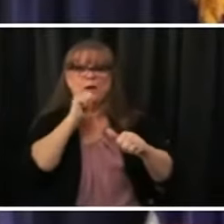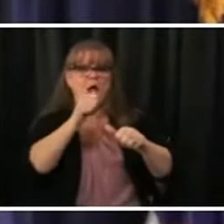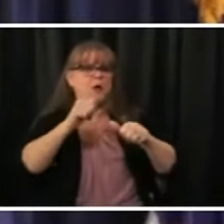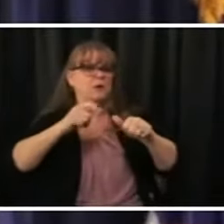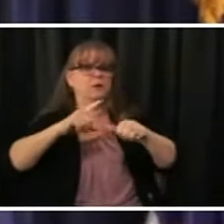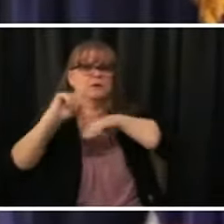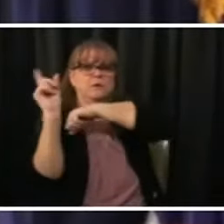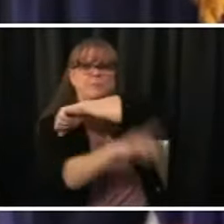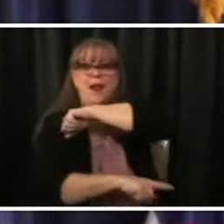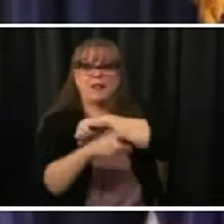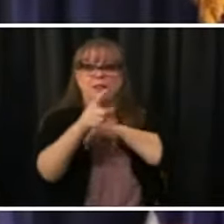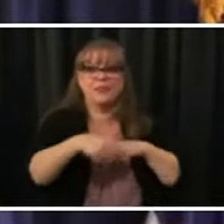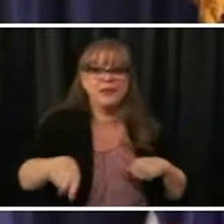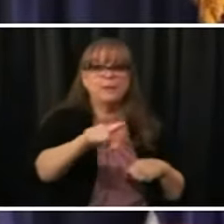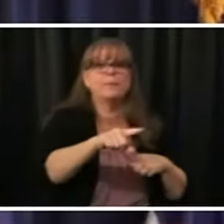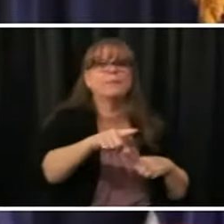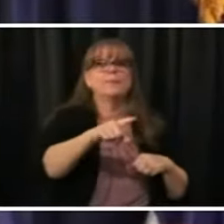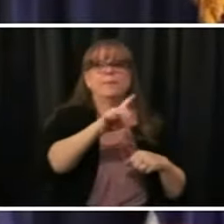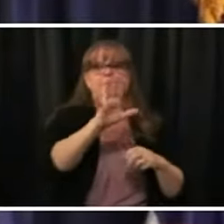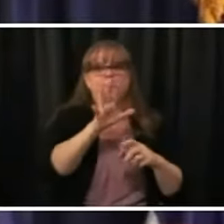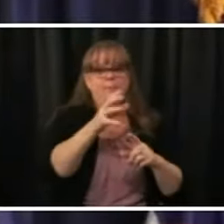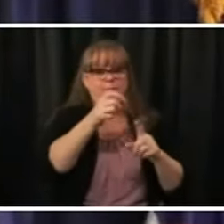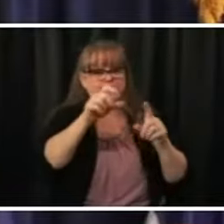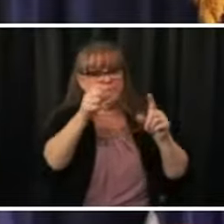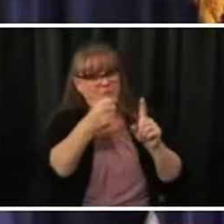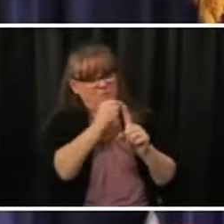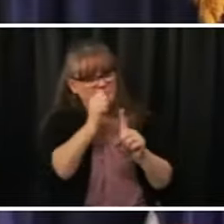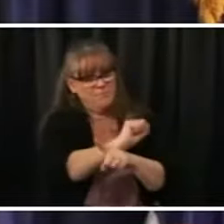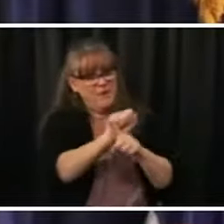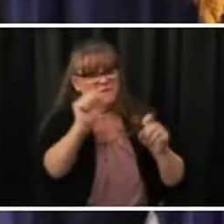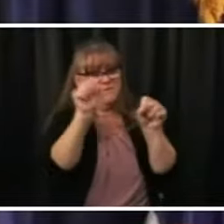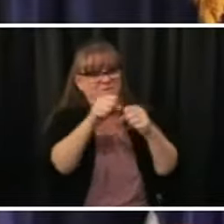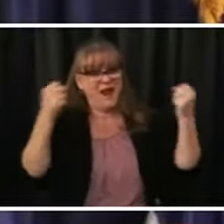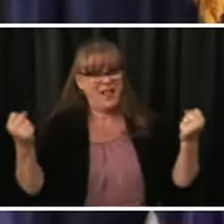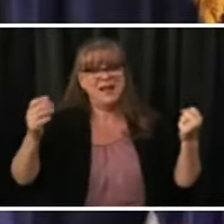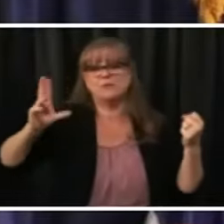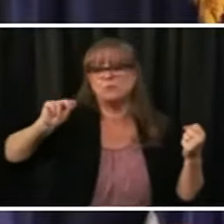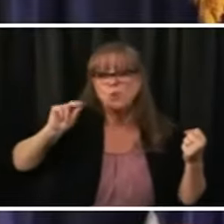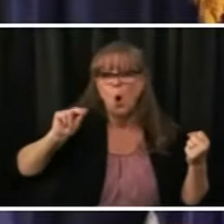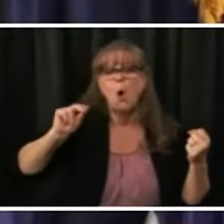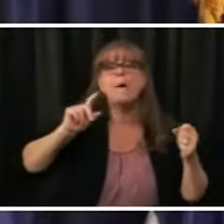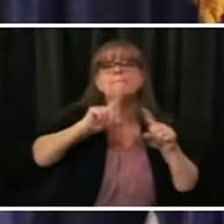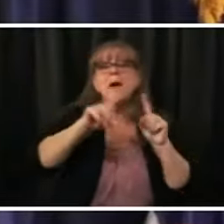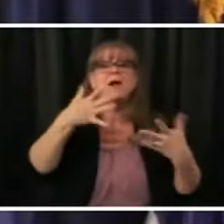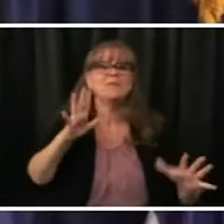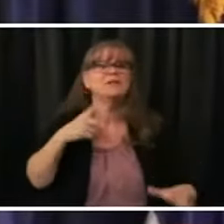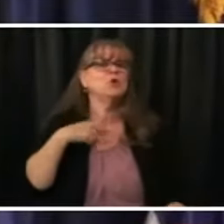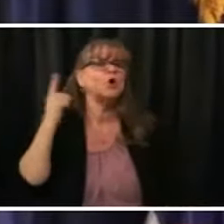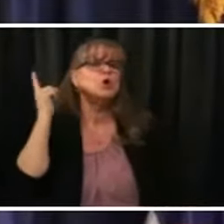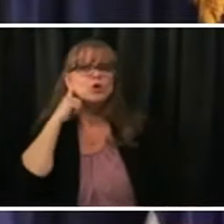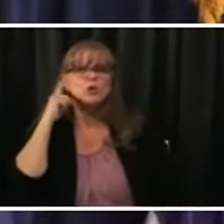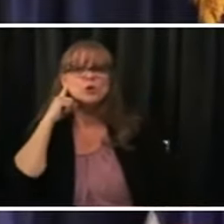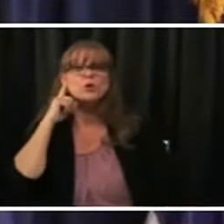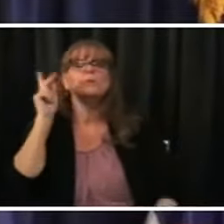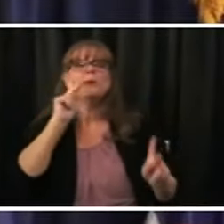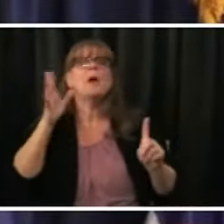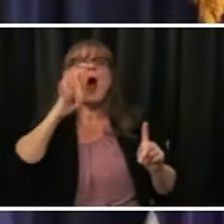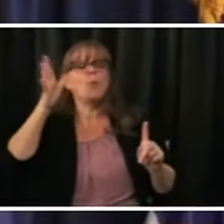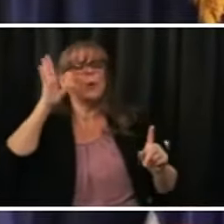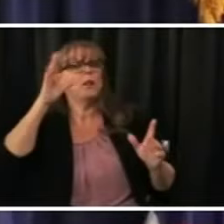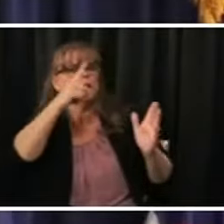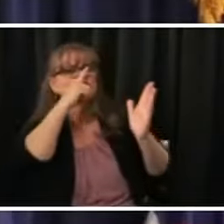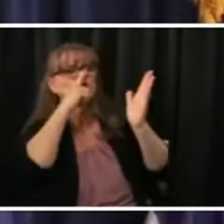aware of. But whenever we hear about it, we remind the partner or the county of the statewide guidelines that if you meet the